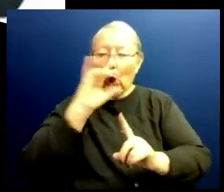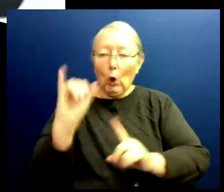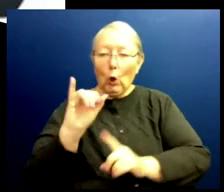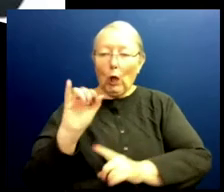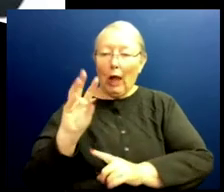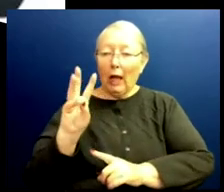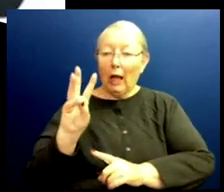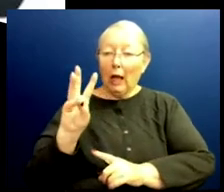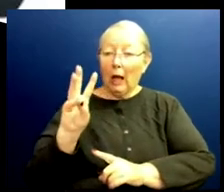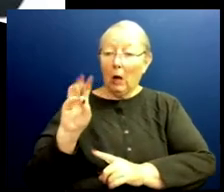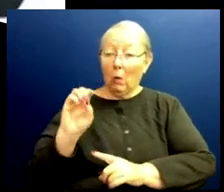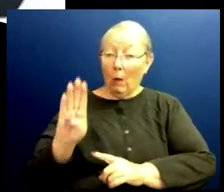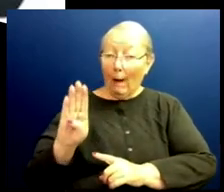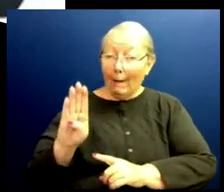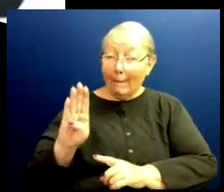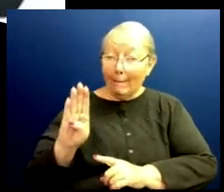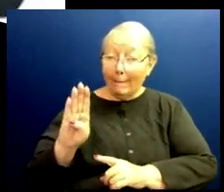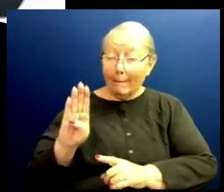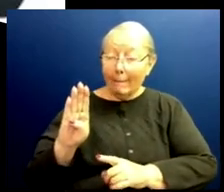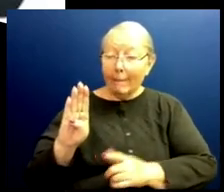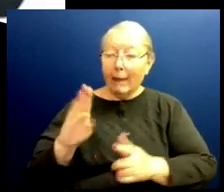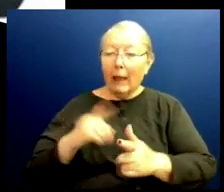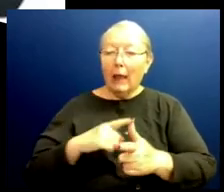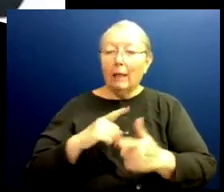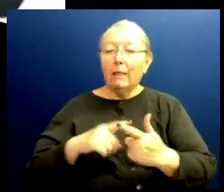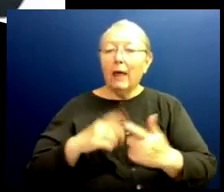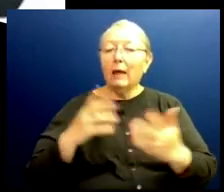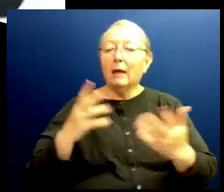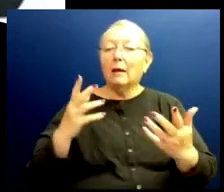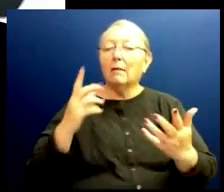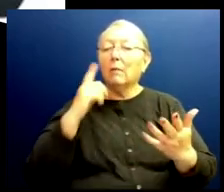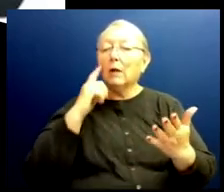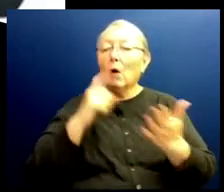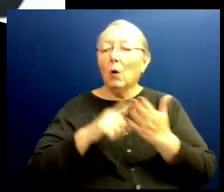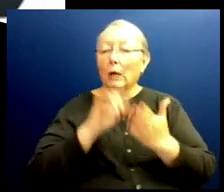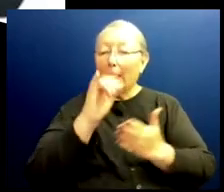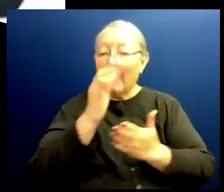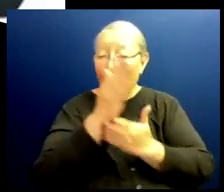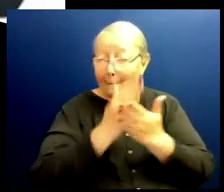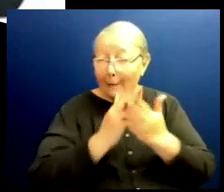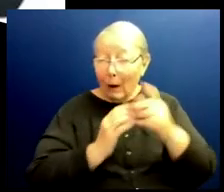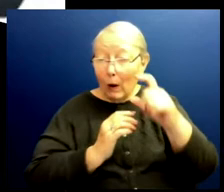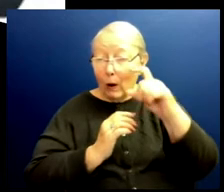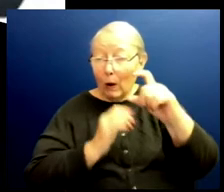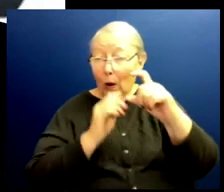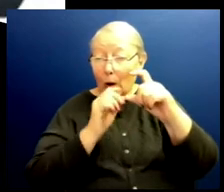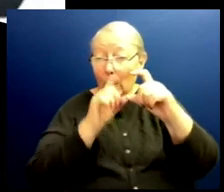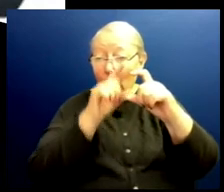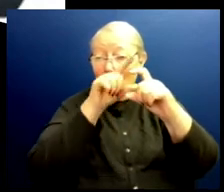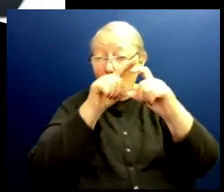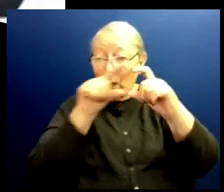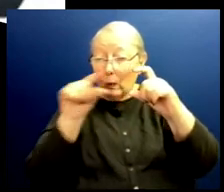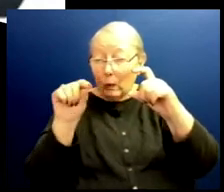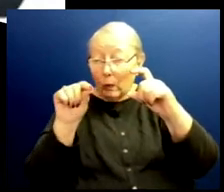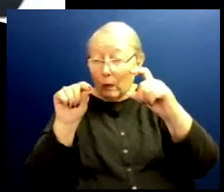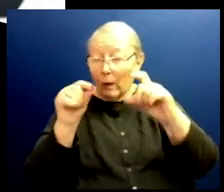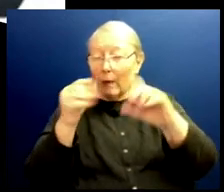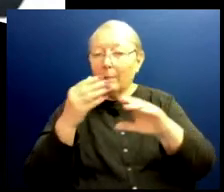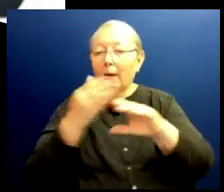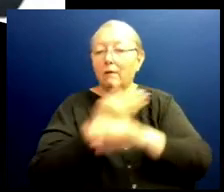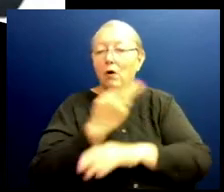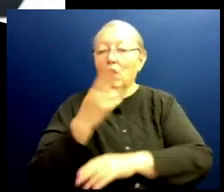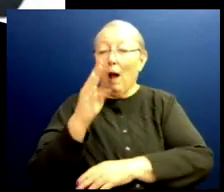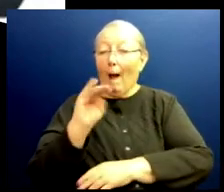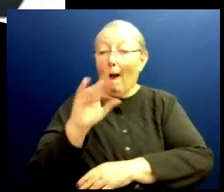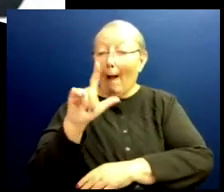us about this region here? Now, with ground-based telescopes before the Hubble, we could only see back